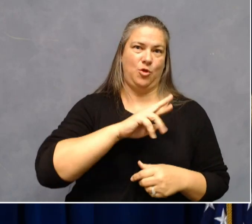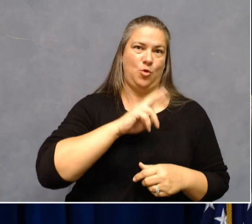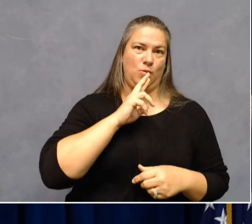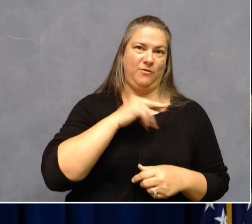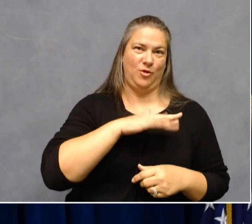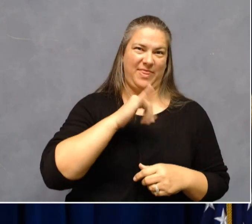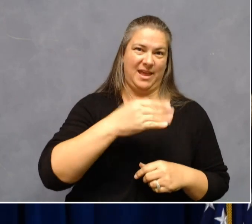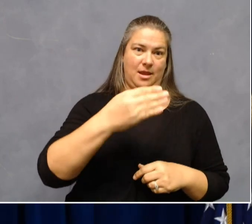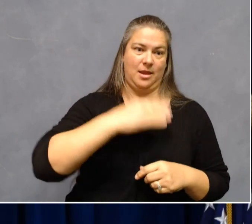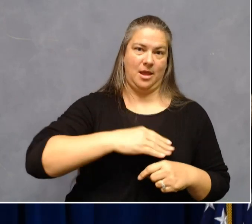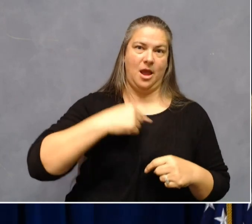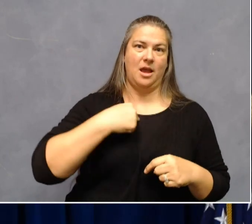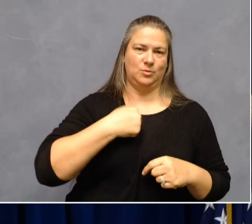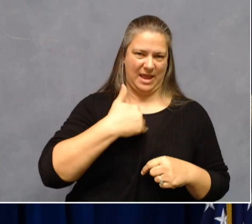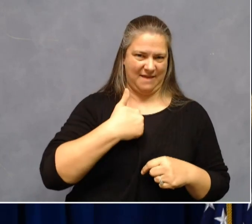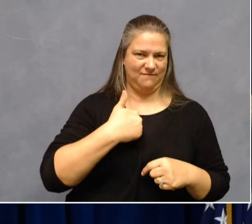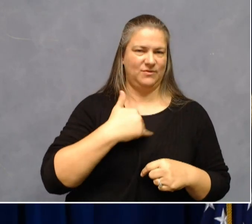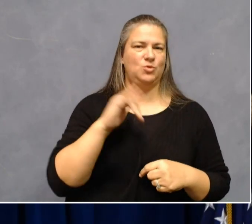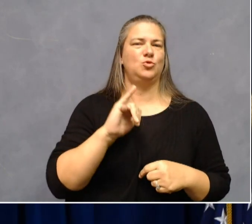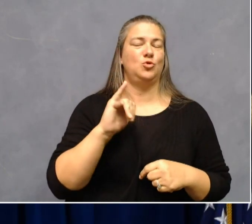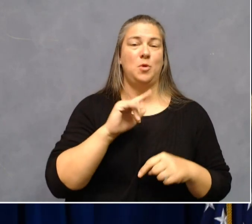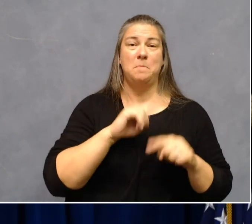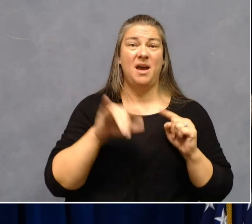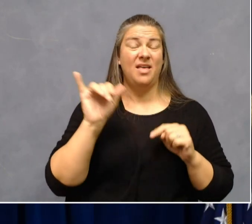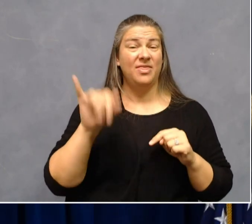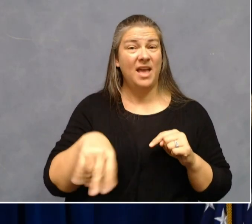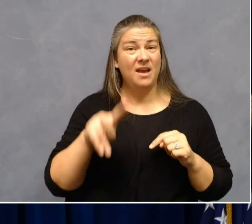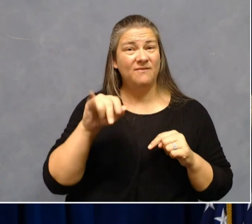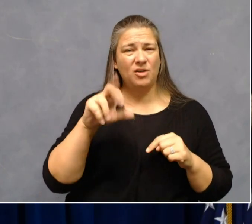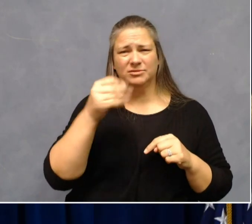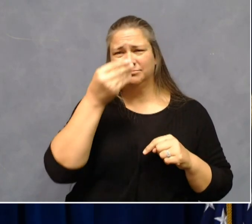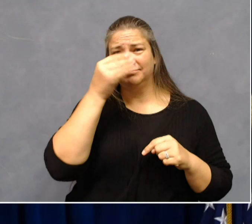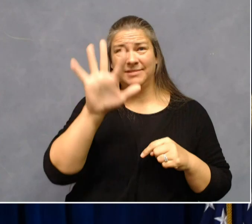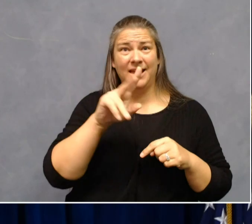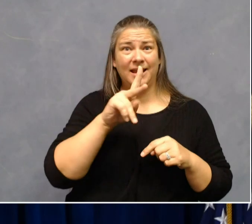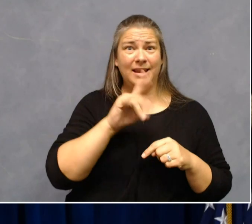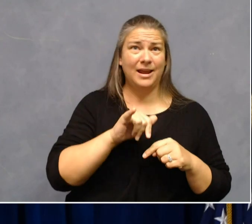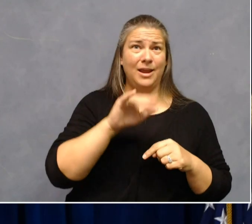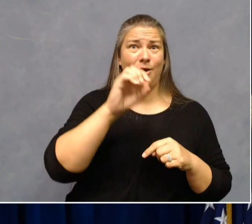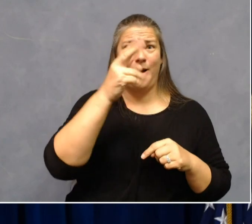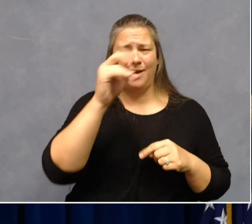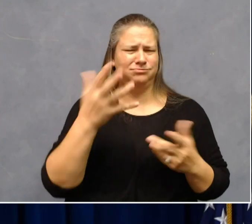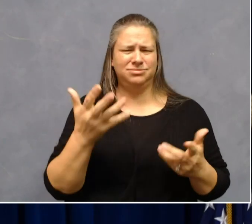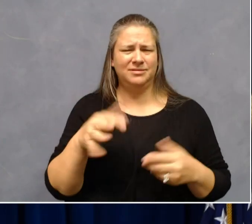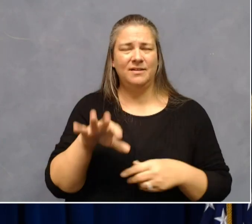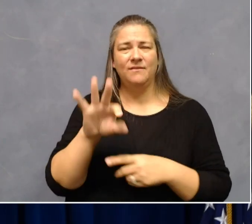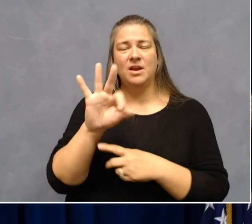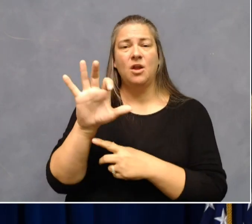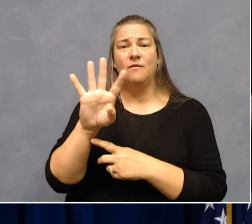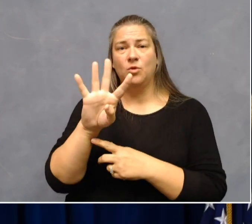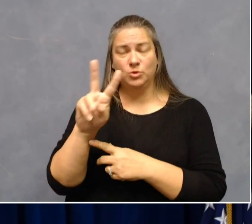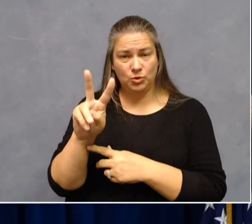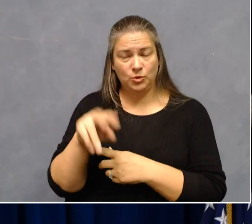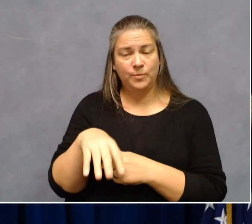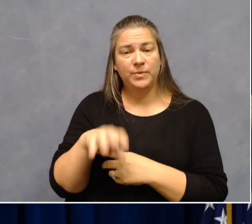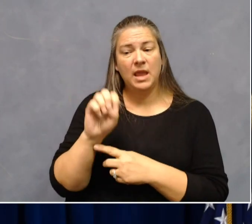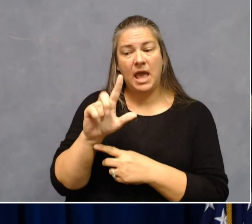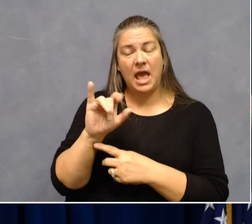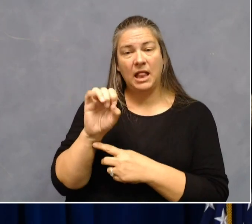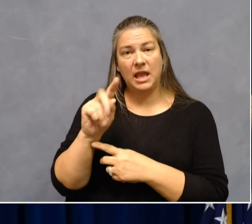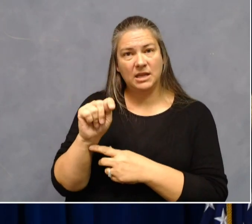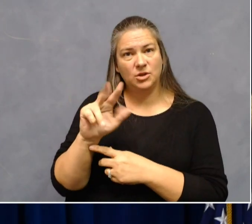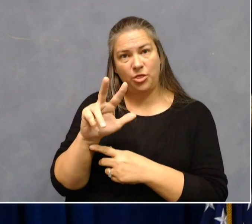not care about state or county boundaries. Fayette County, 42 new cases. Elliott County,